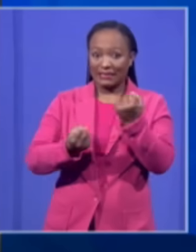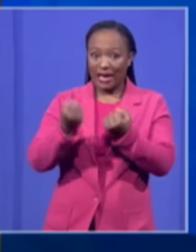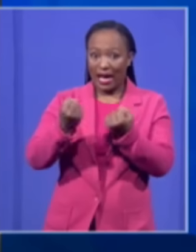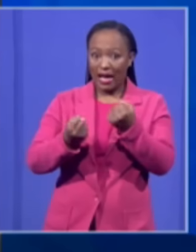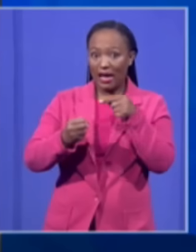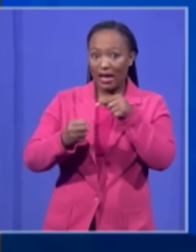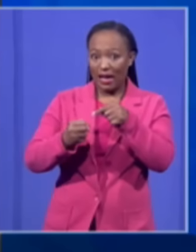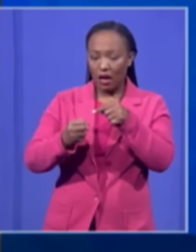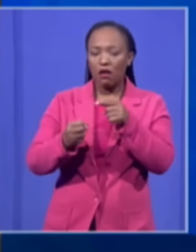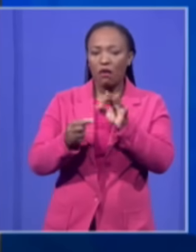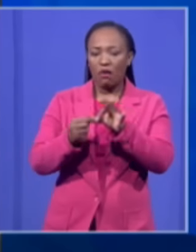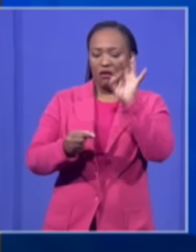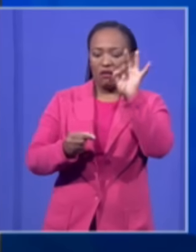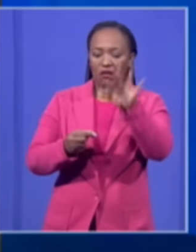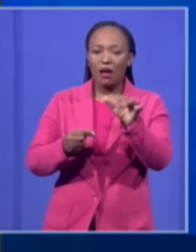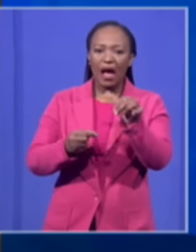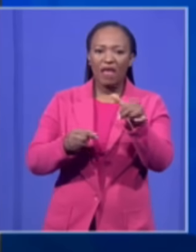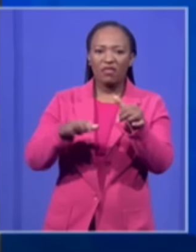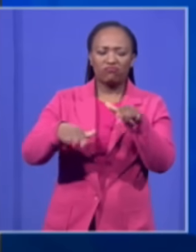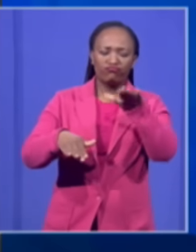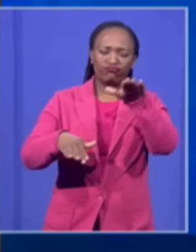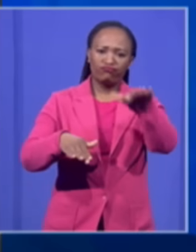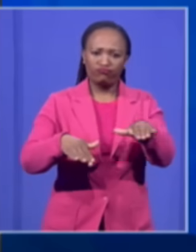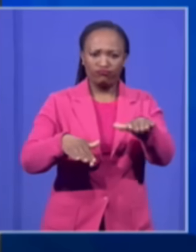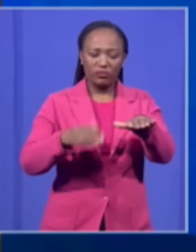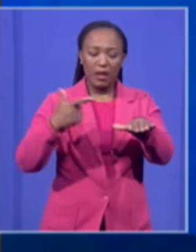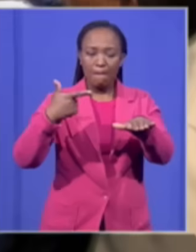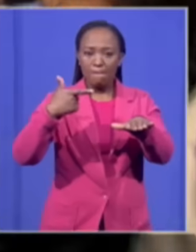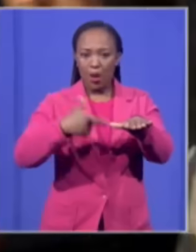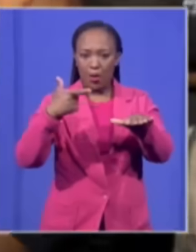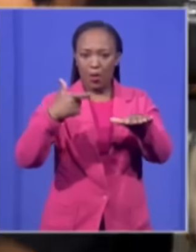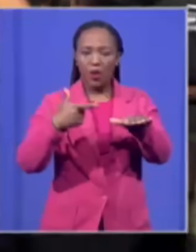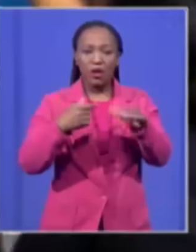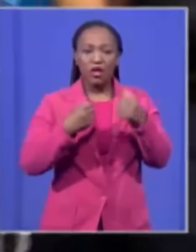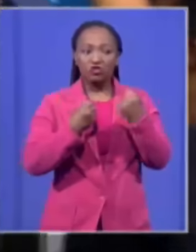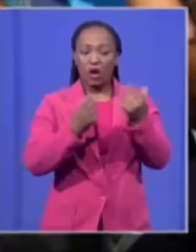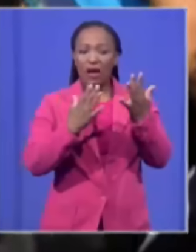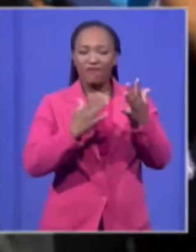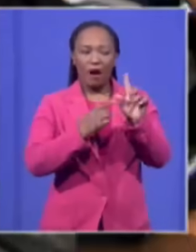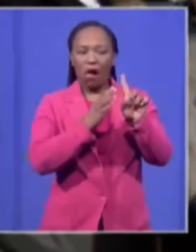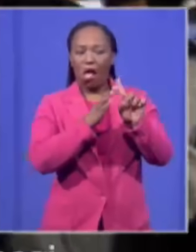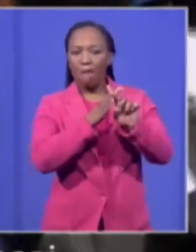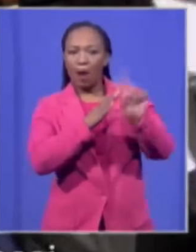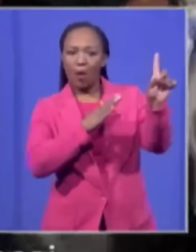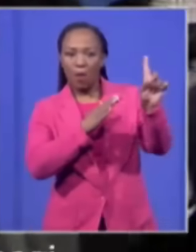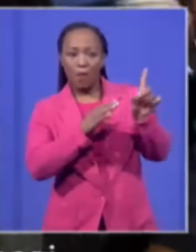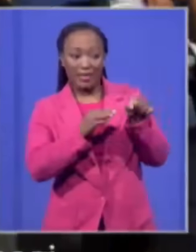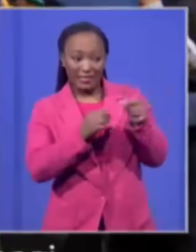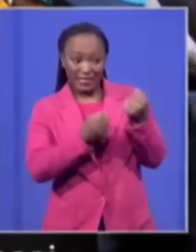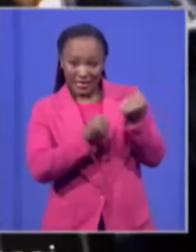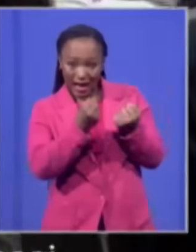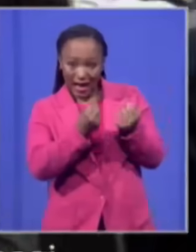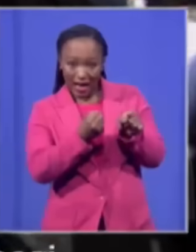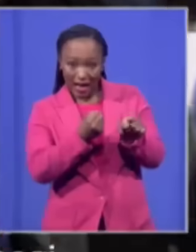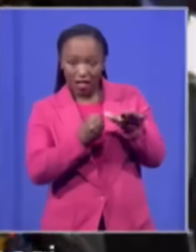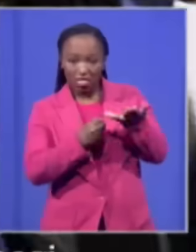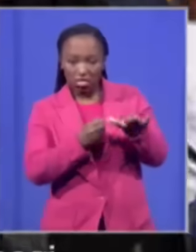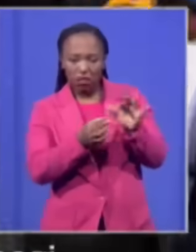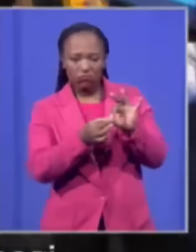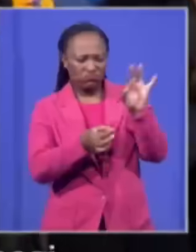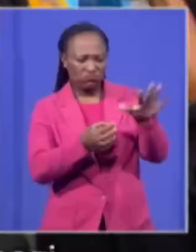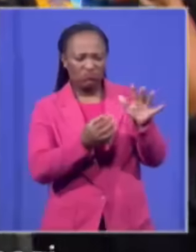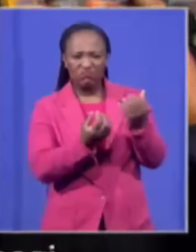was nearby was shot at and the driver managed to flee and his vehicle was also torched. Baagi ba re ba batla gore